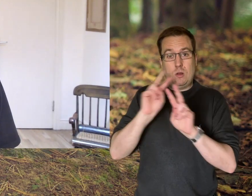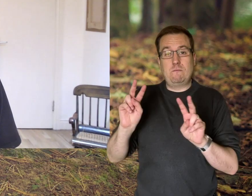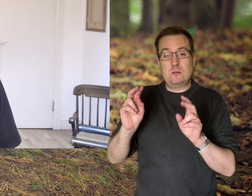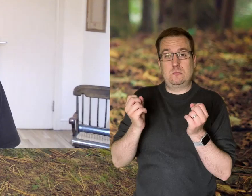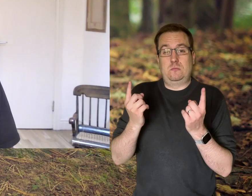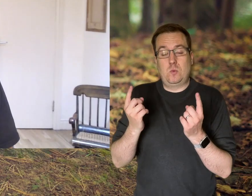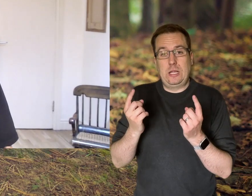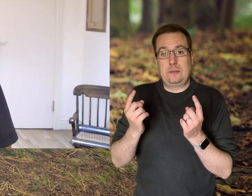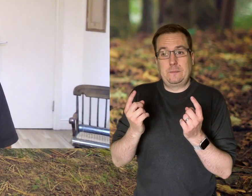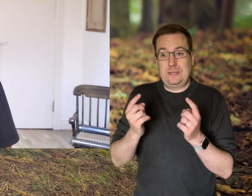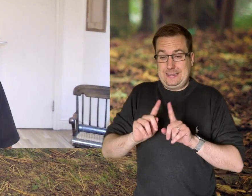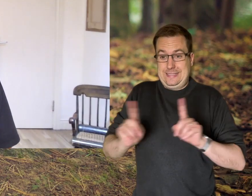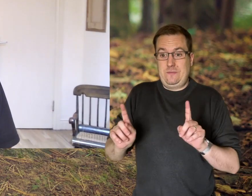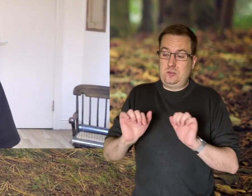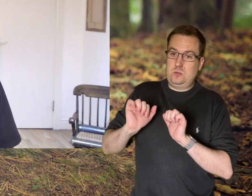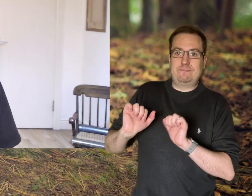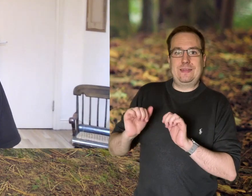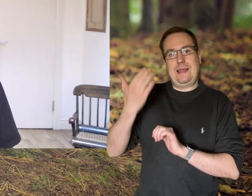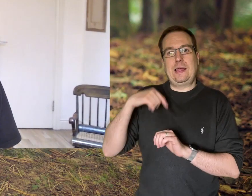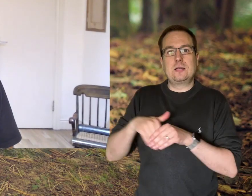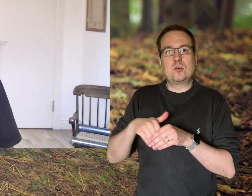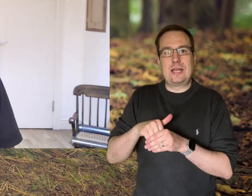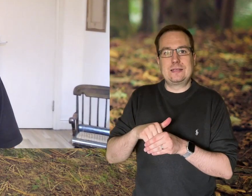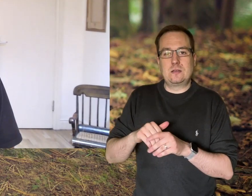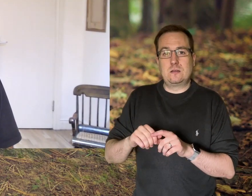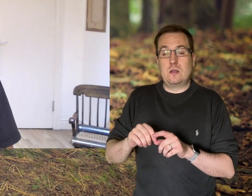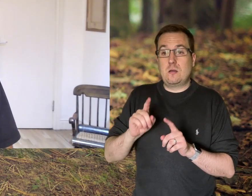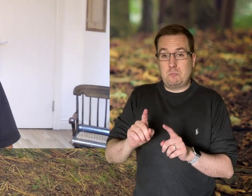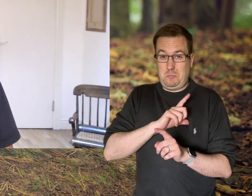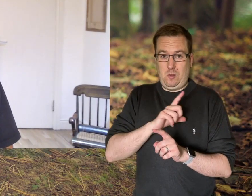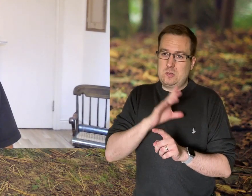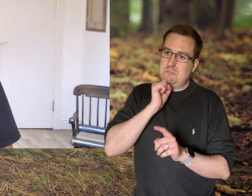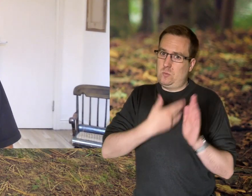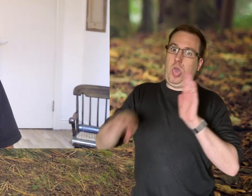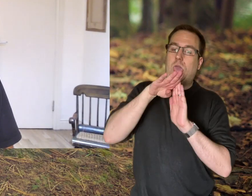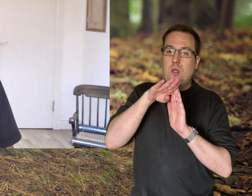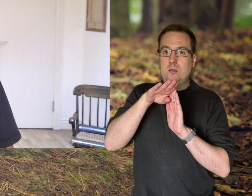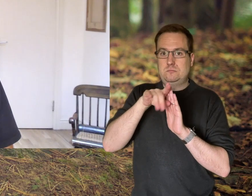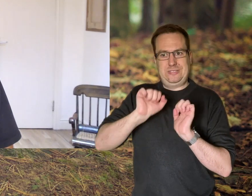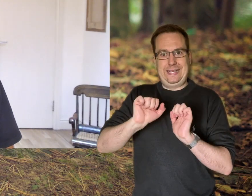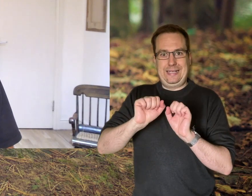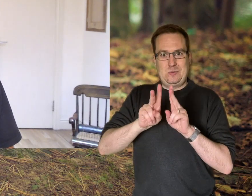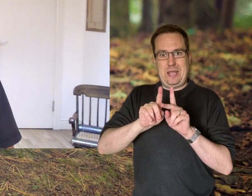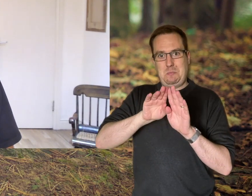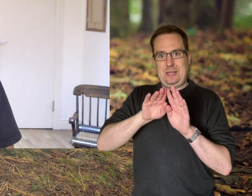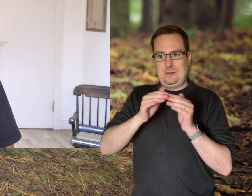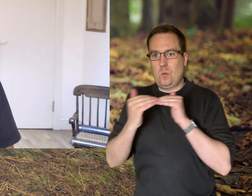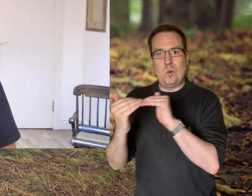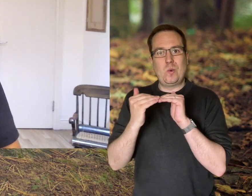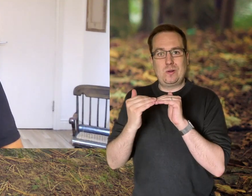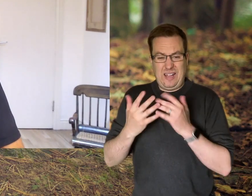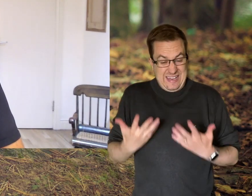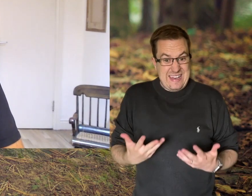in his day of extreme patriarchy, but also in our day of extreme individualism,